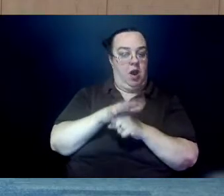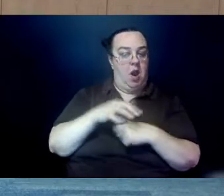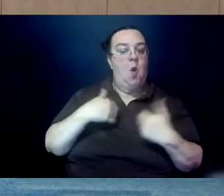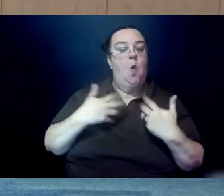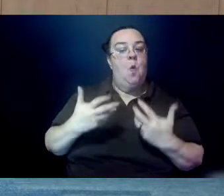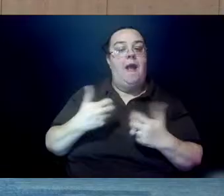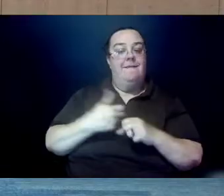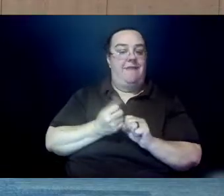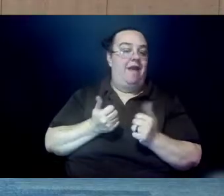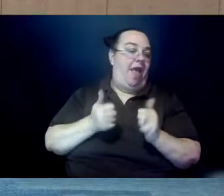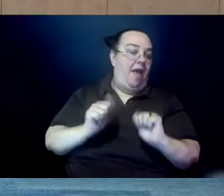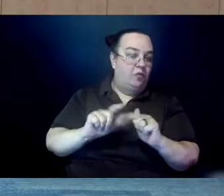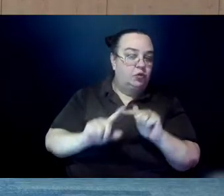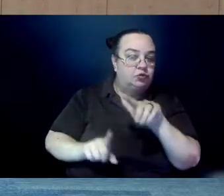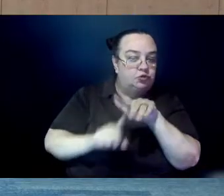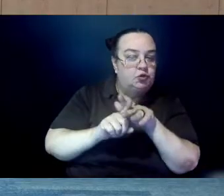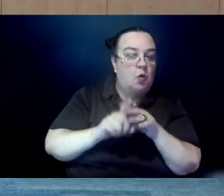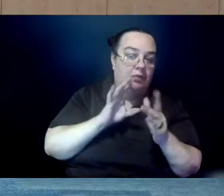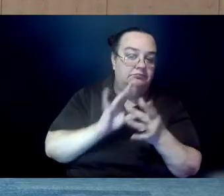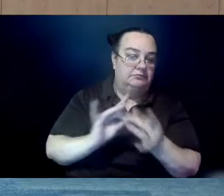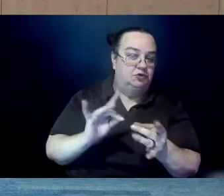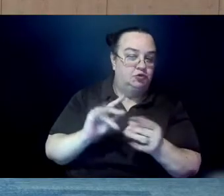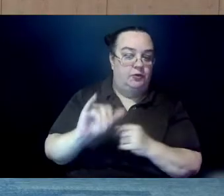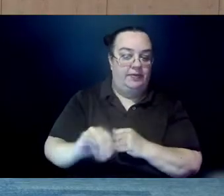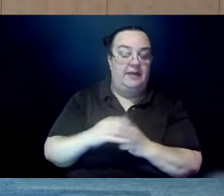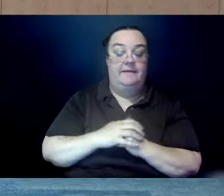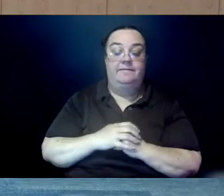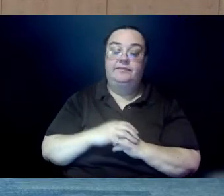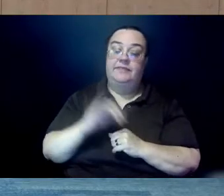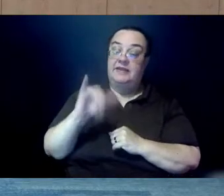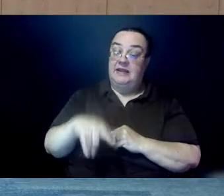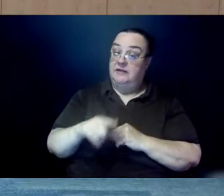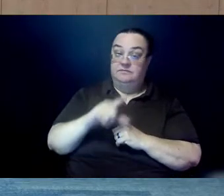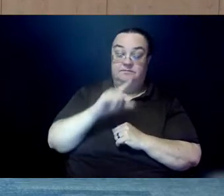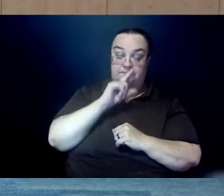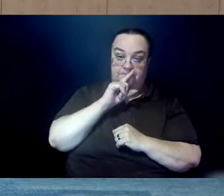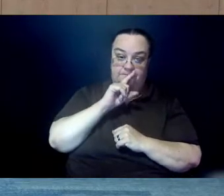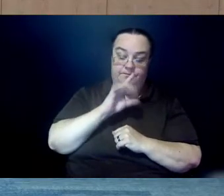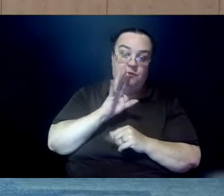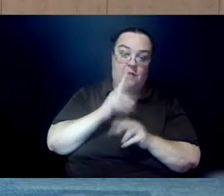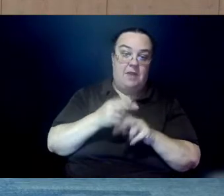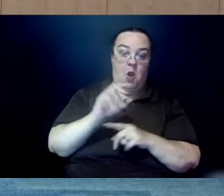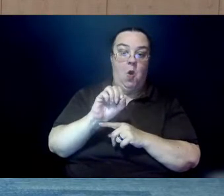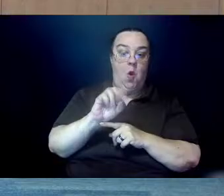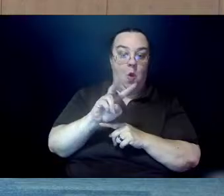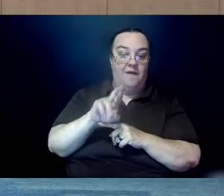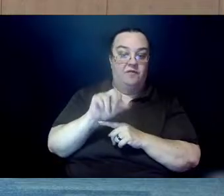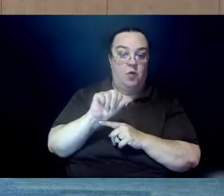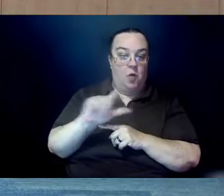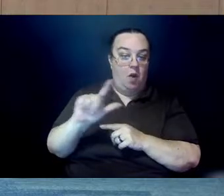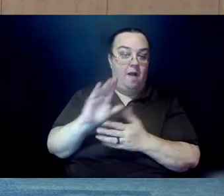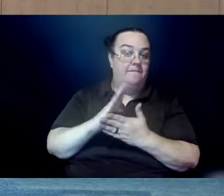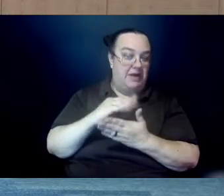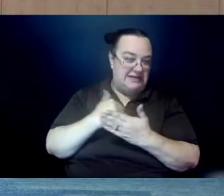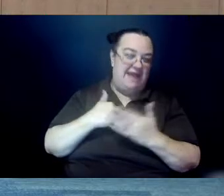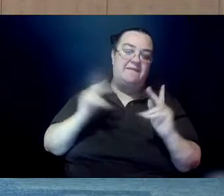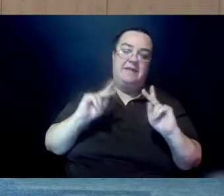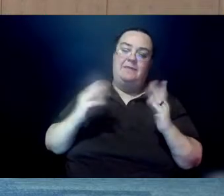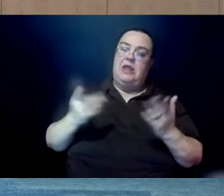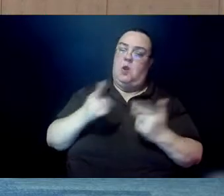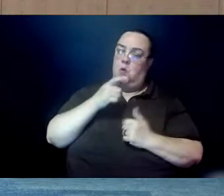to show. So this is not about the overall budget. There are people here who can speak on